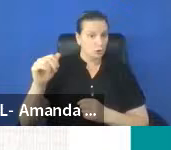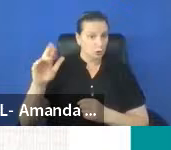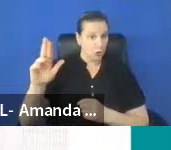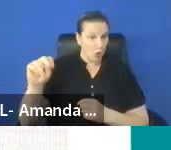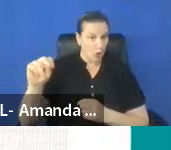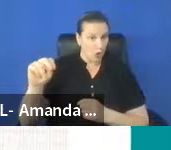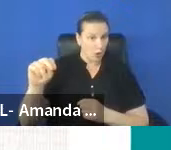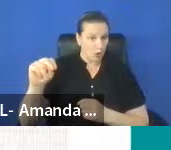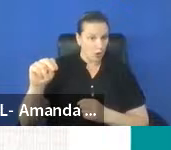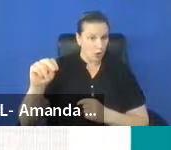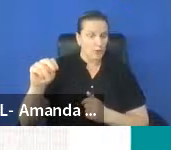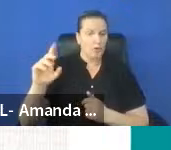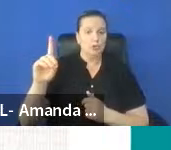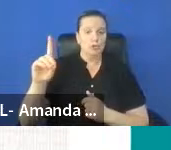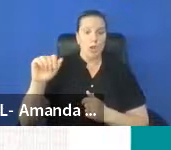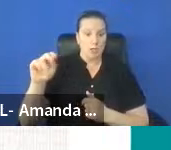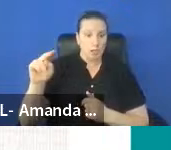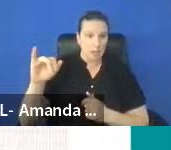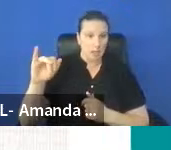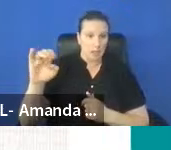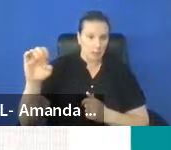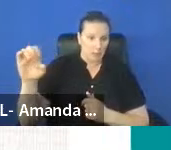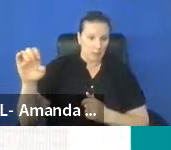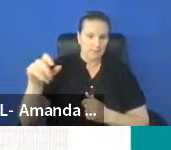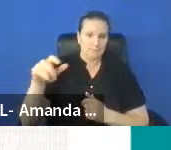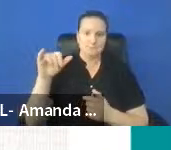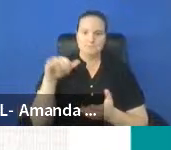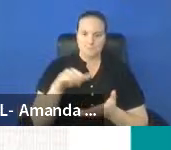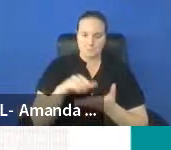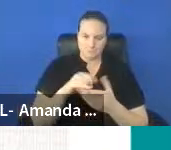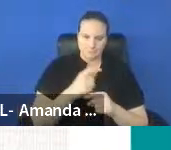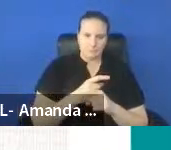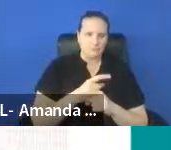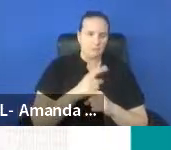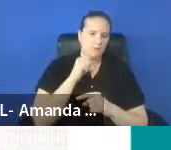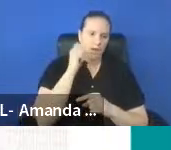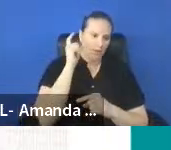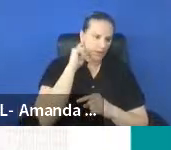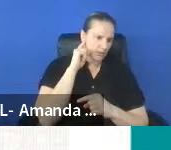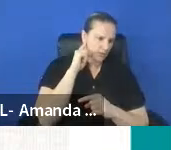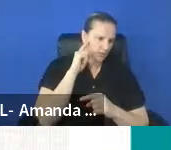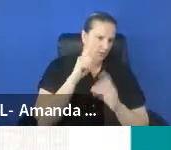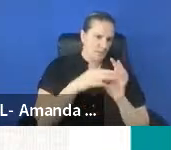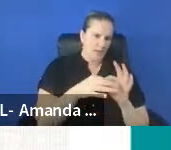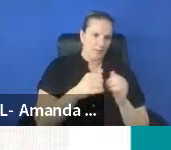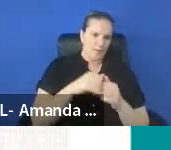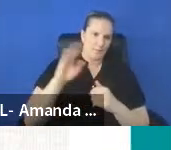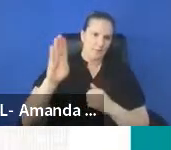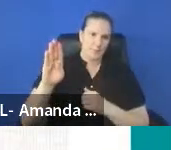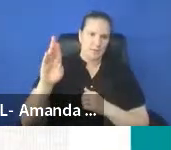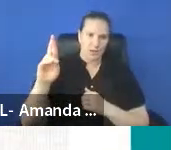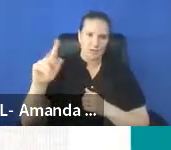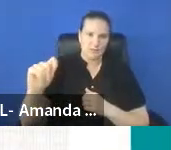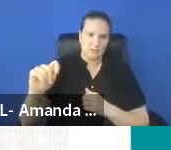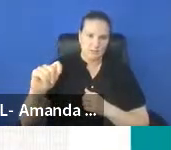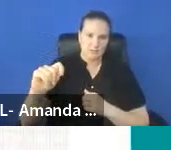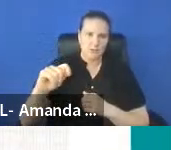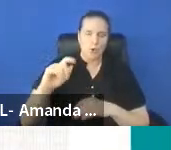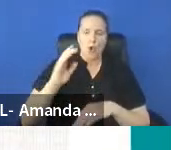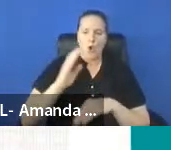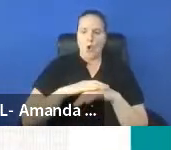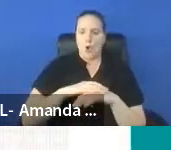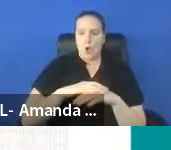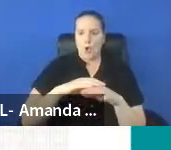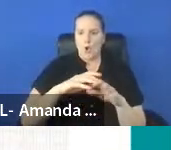about what I hadn't heard before with respect to the BRT was that they're going to have kind of that